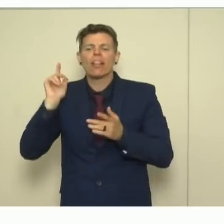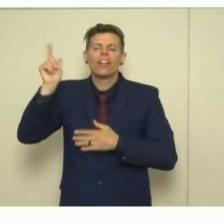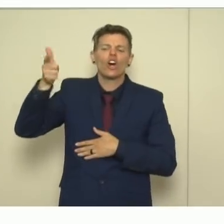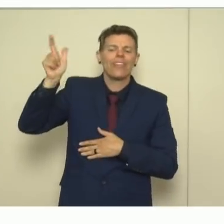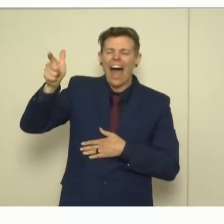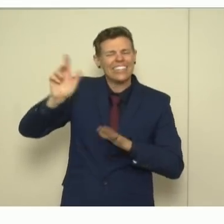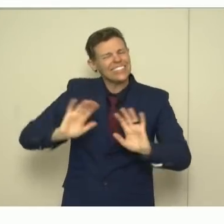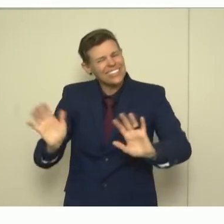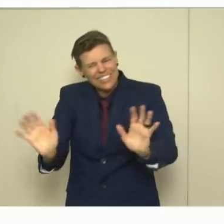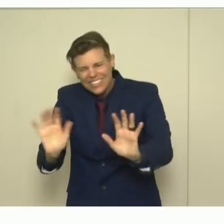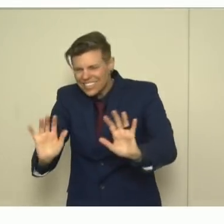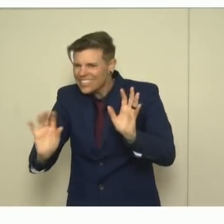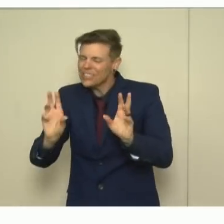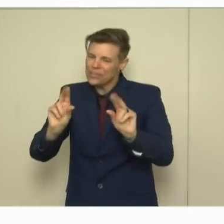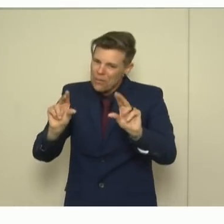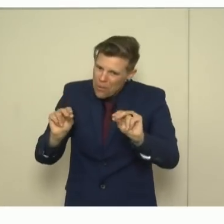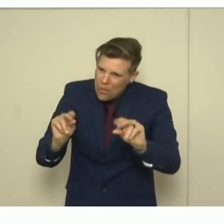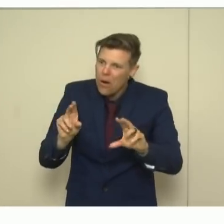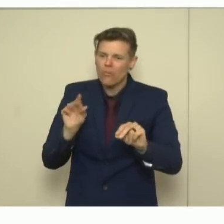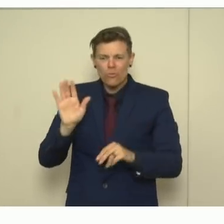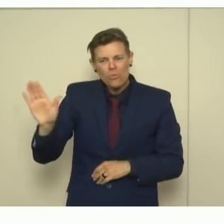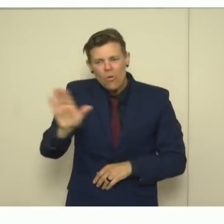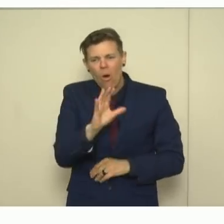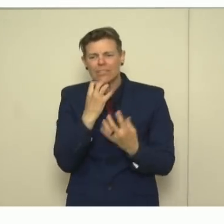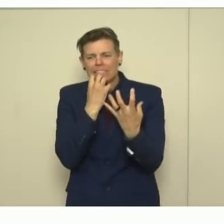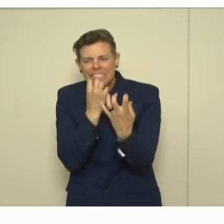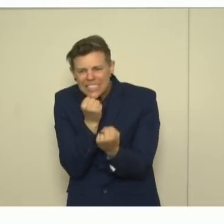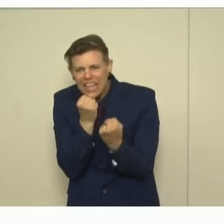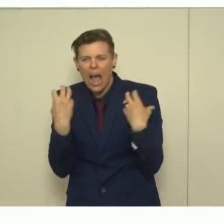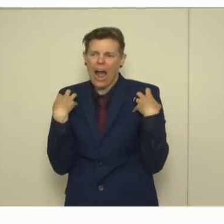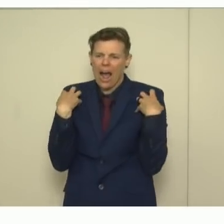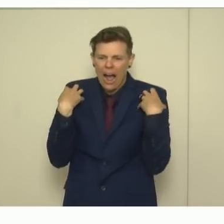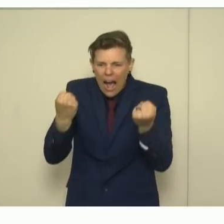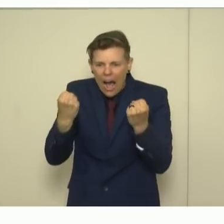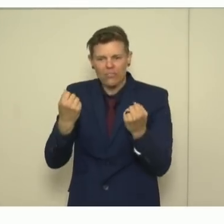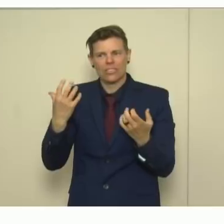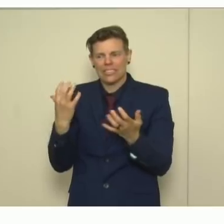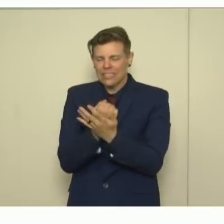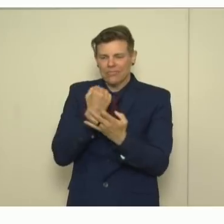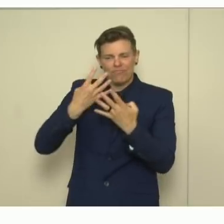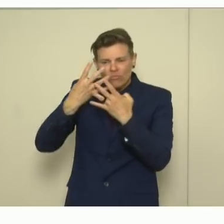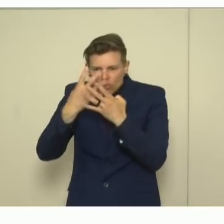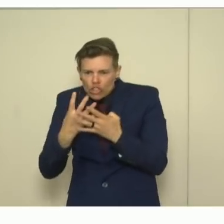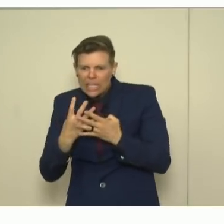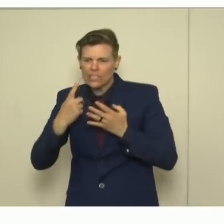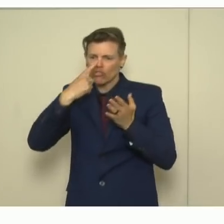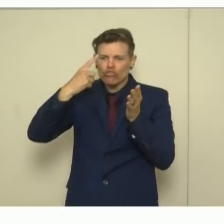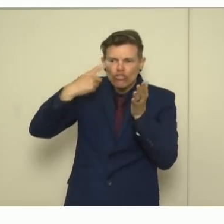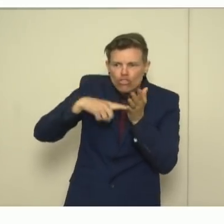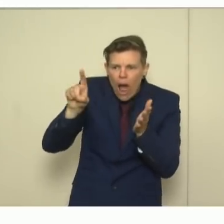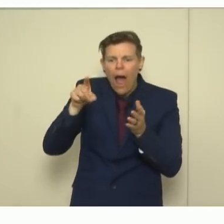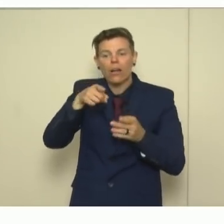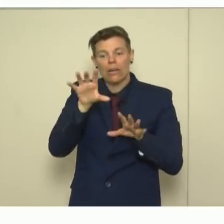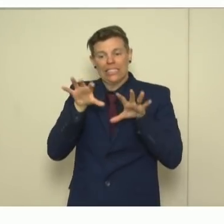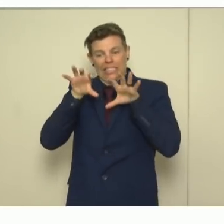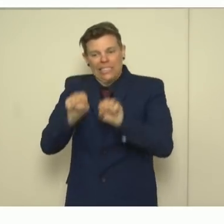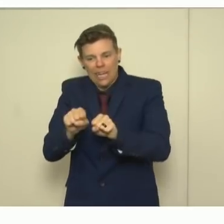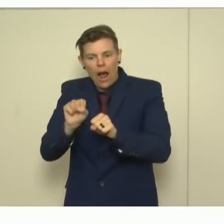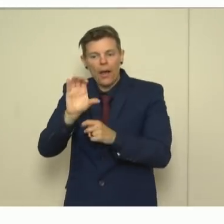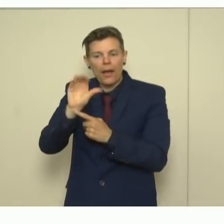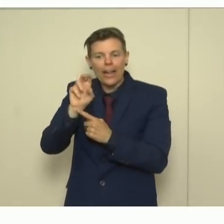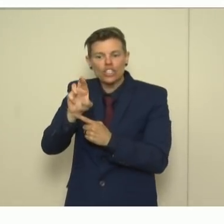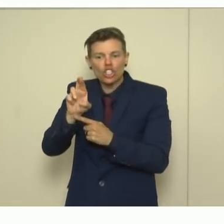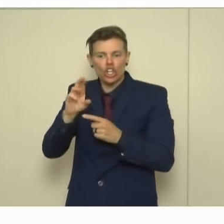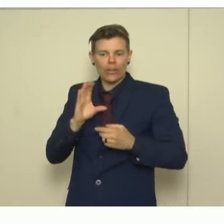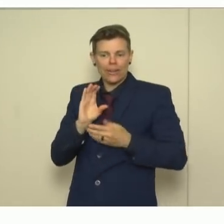the fact that these screenings have been proven to be effective in early identification of disease, which means earlier treatment, which means